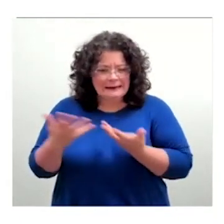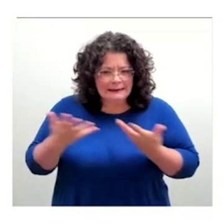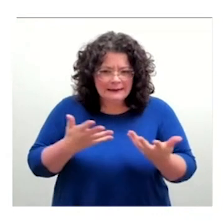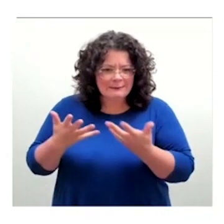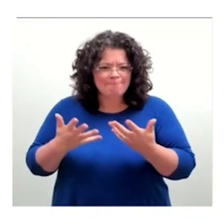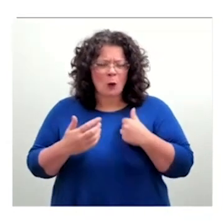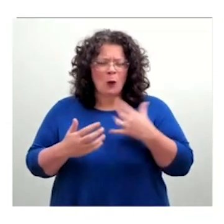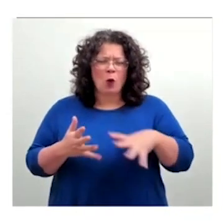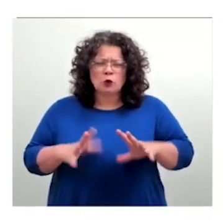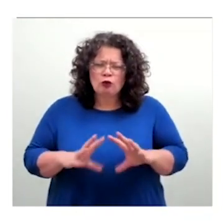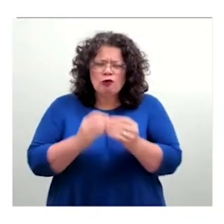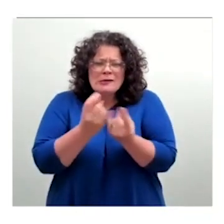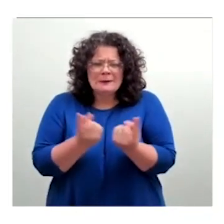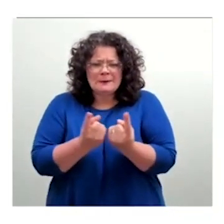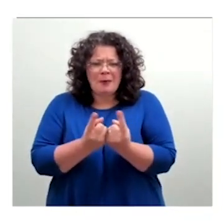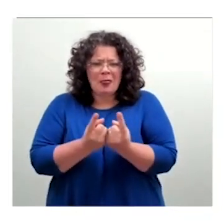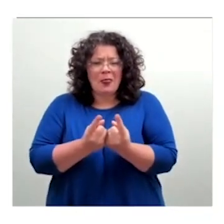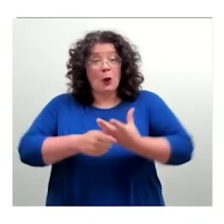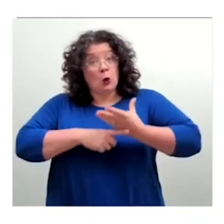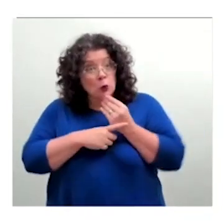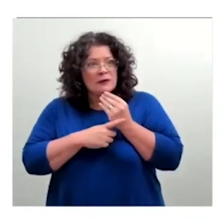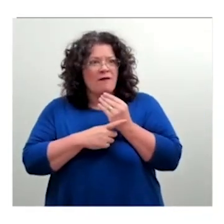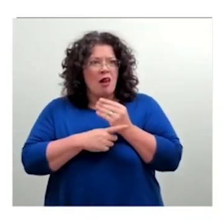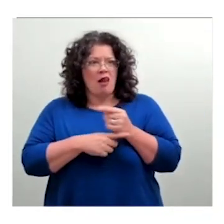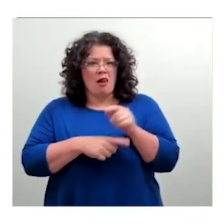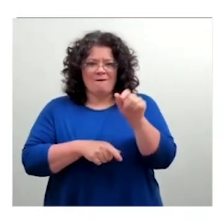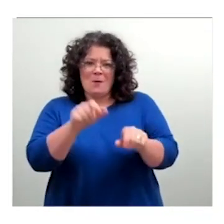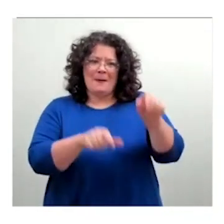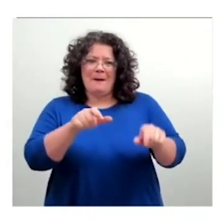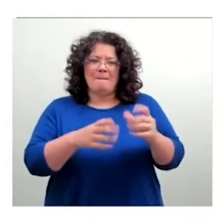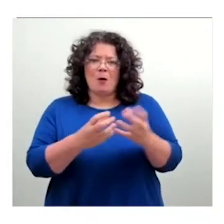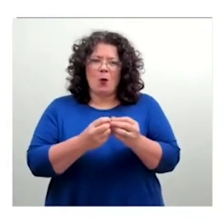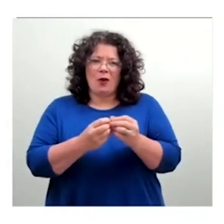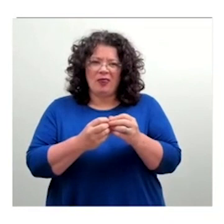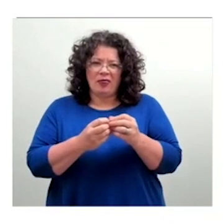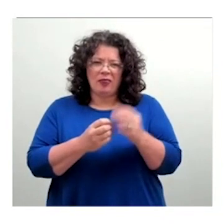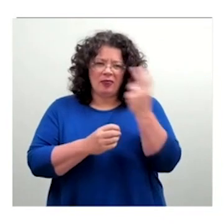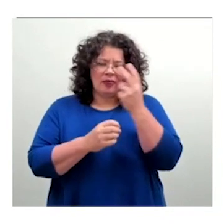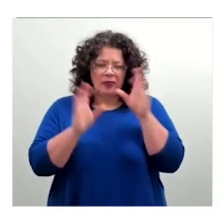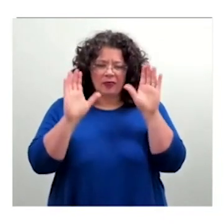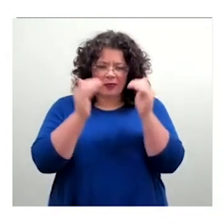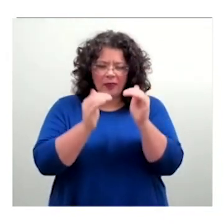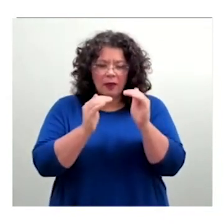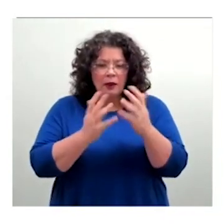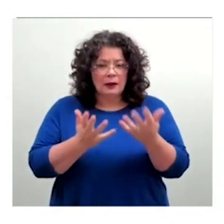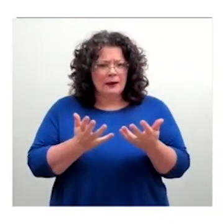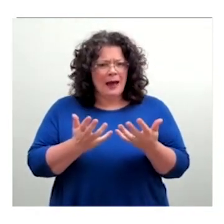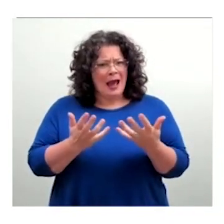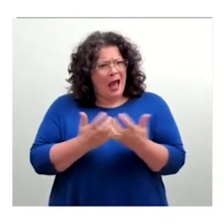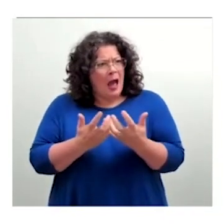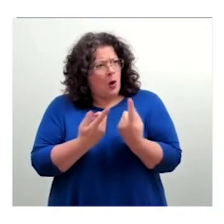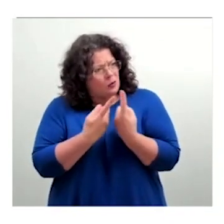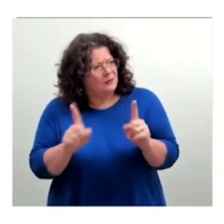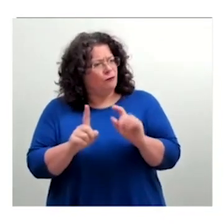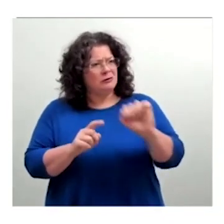going to do that. So yeah, we knew the price points, we knew the features people were looking for, but now we'd have to look at, well, how can we actually start to build a